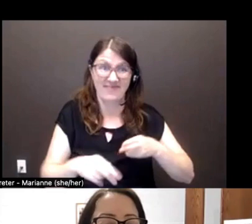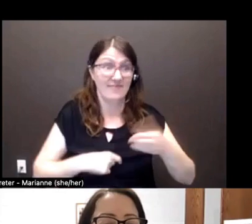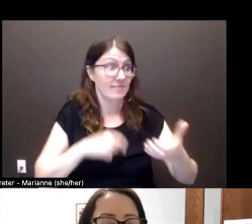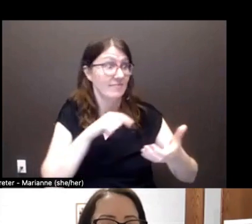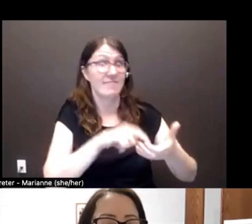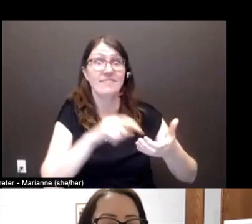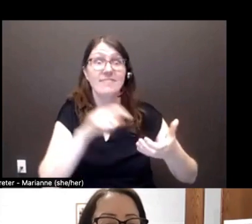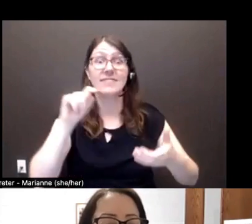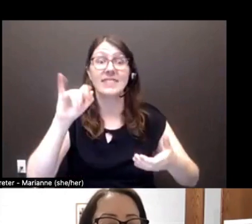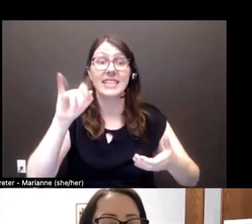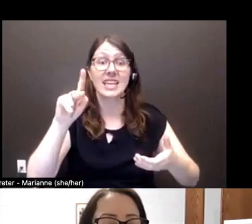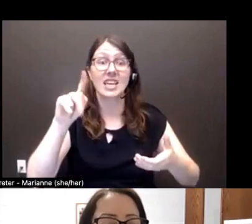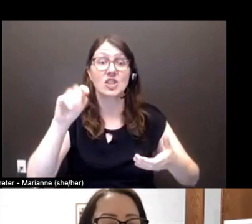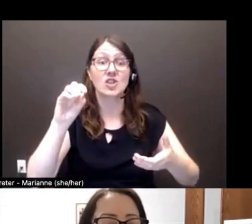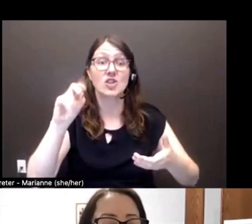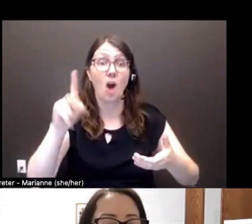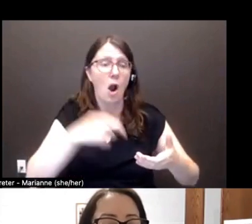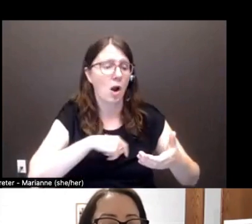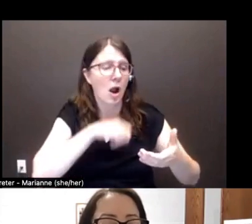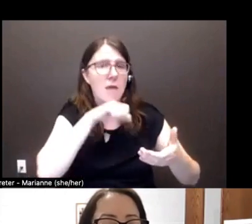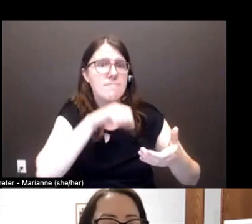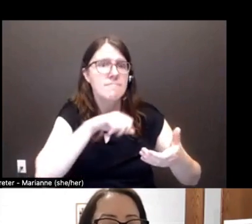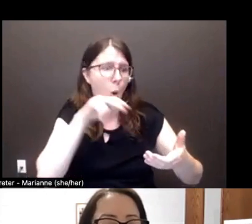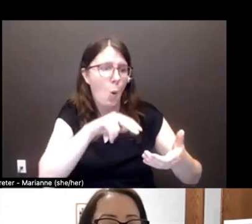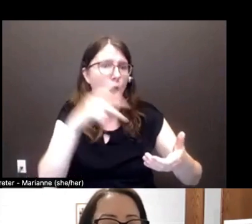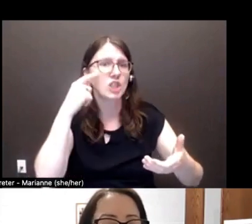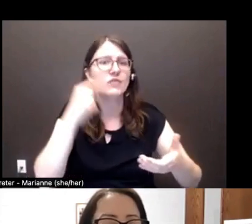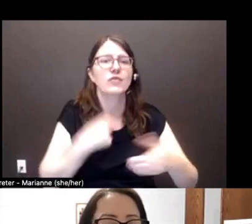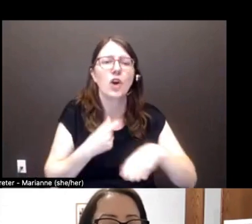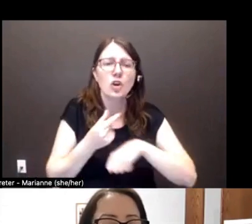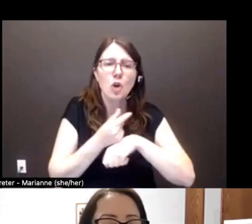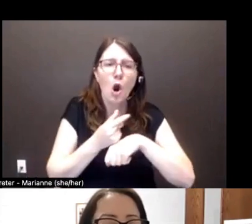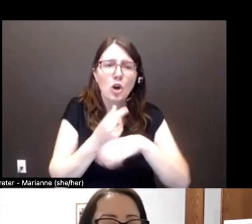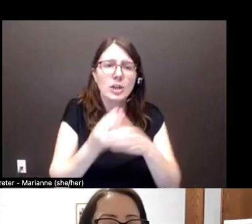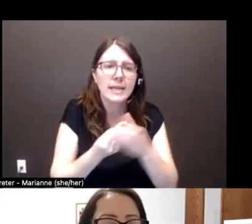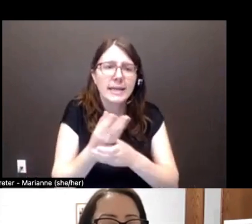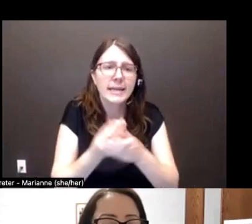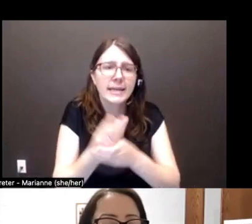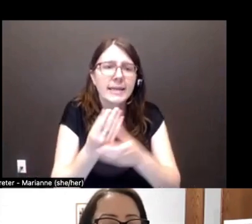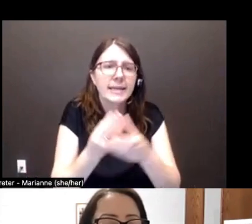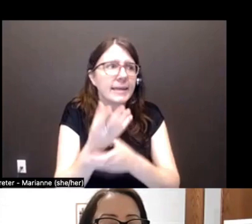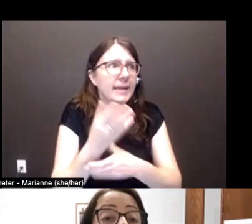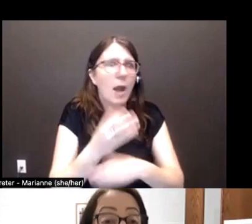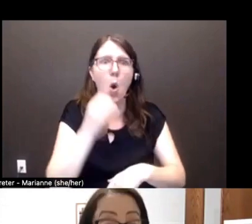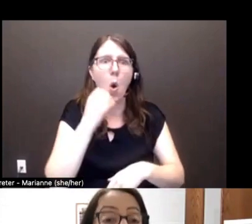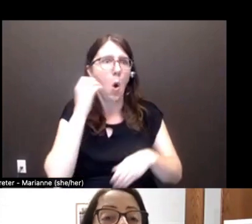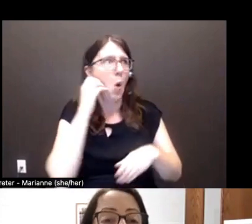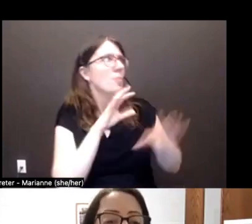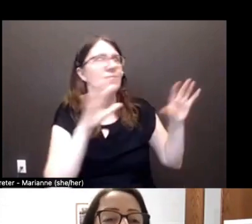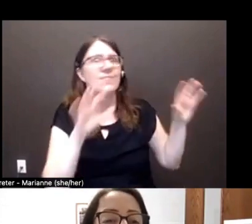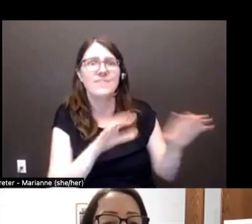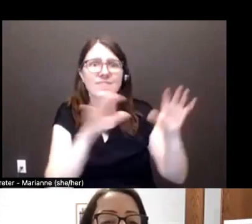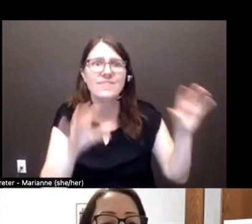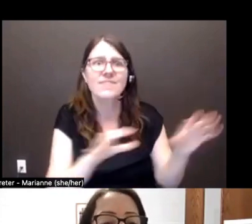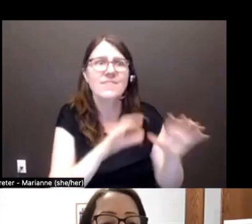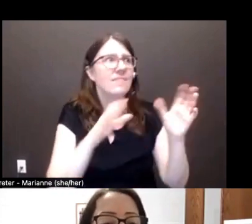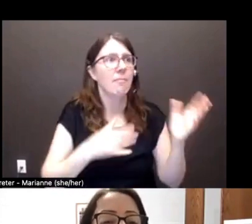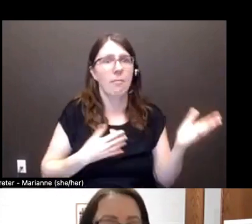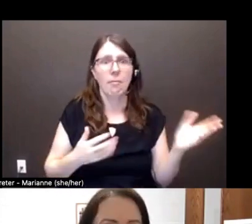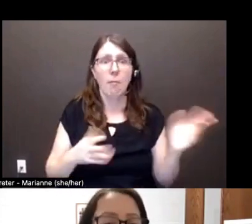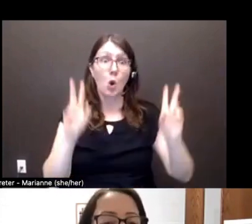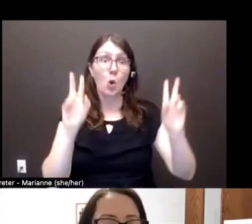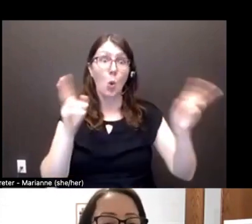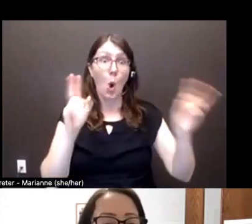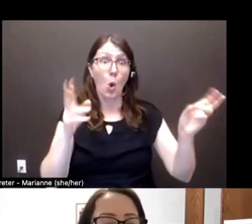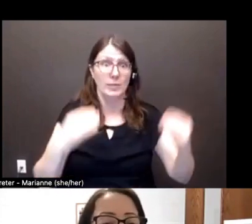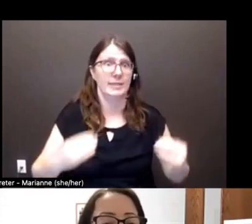for home decor, all kinds of different topics that you wouldn't even think you get engaged with. Inspirational quotes or pets and